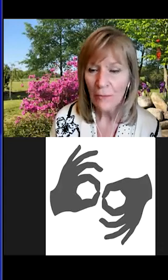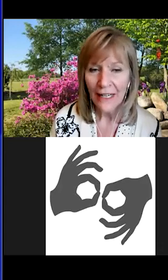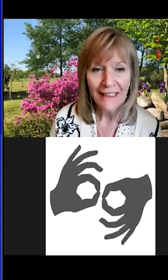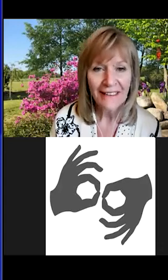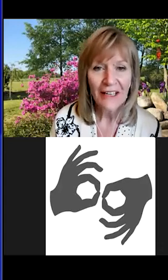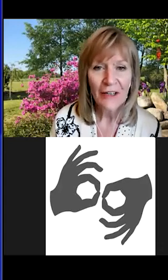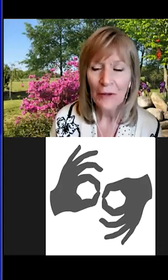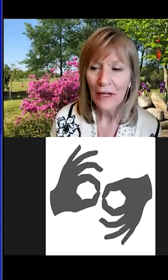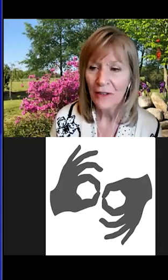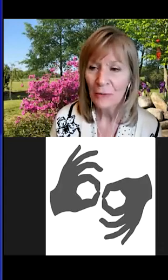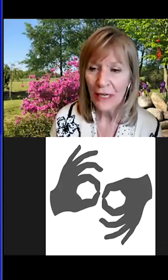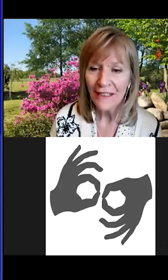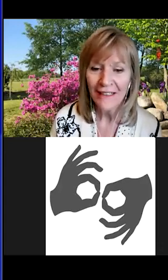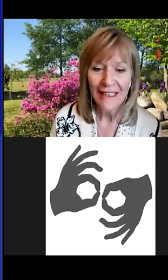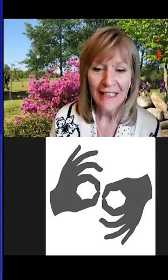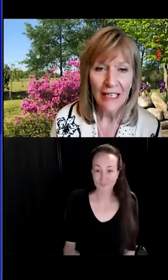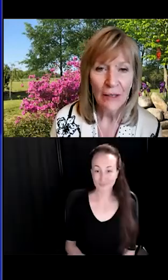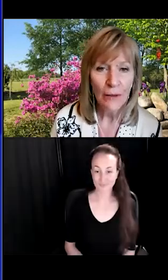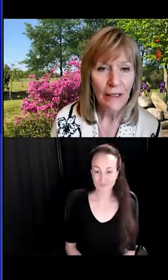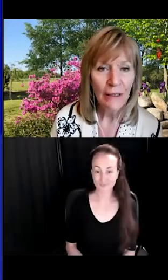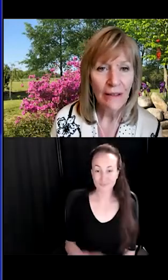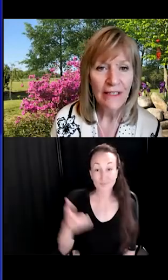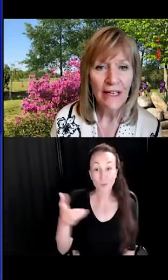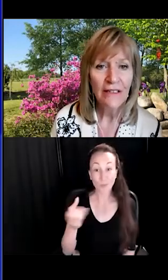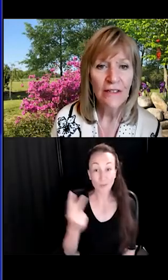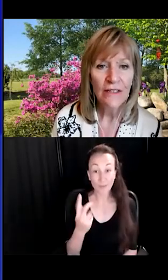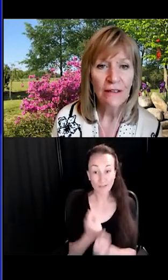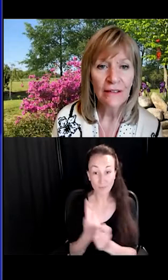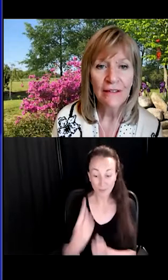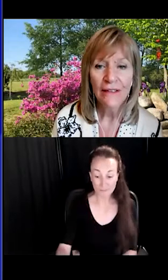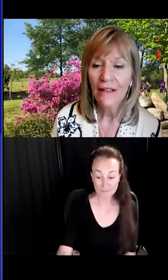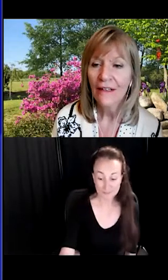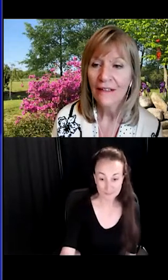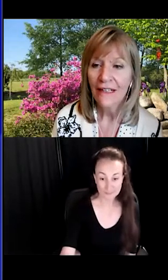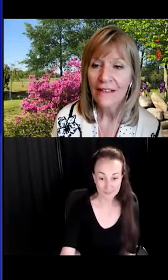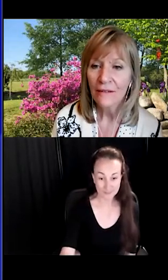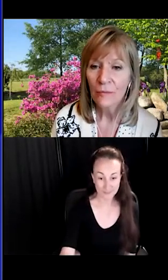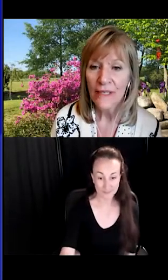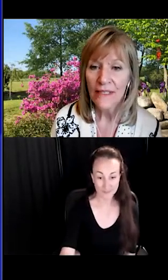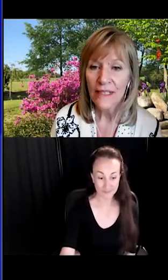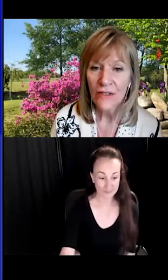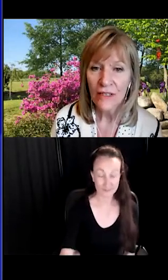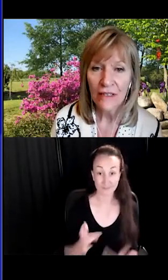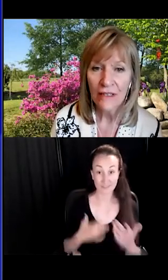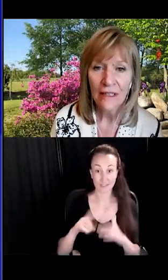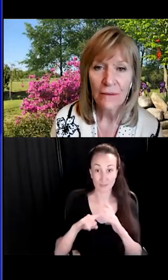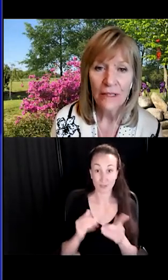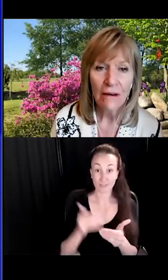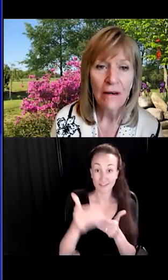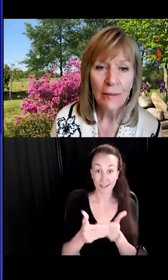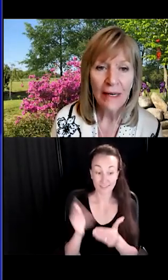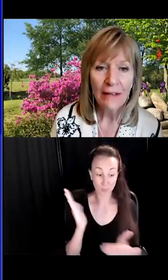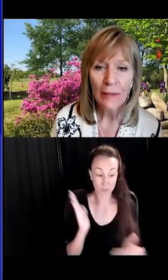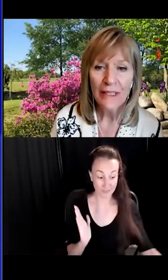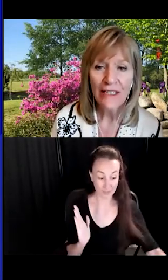Welcome back, everybody. I hope you had a good break. We are excited to start our next presentation, which